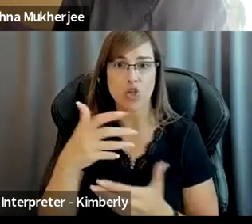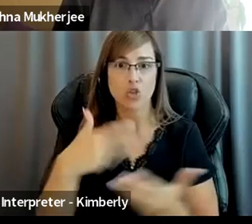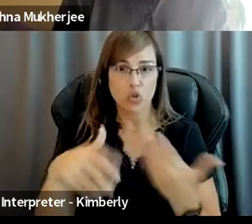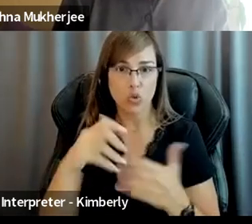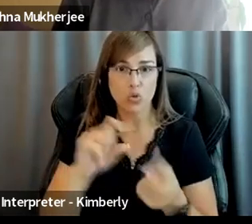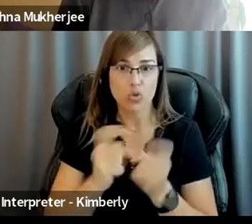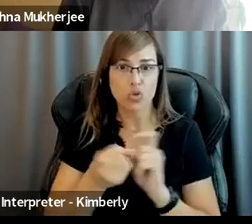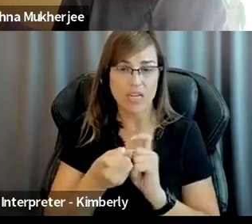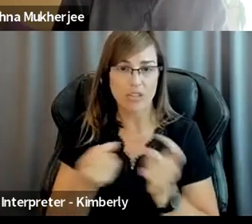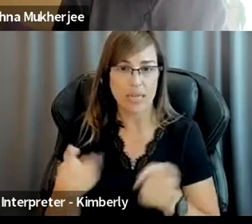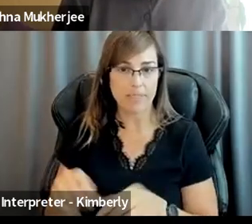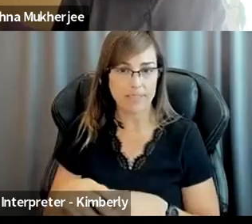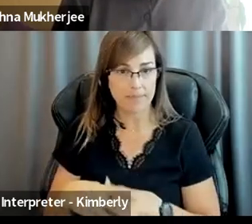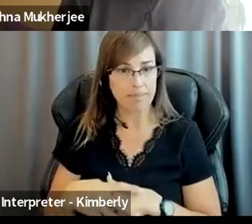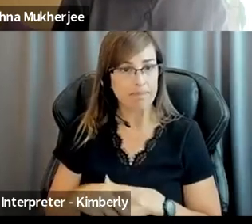made.